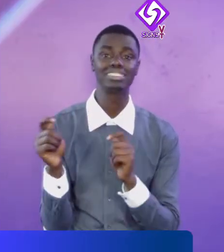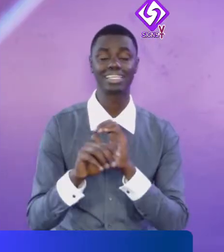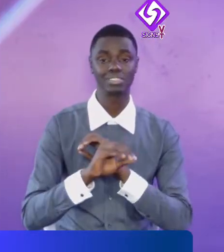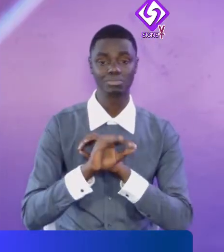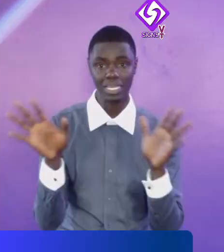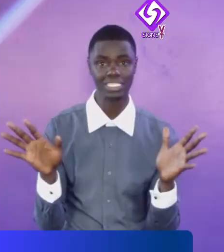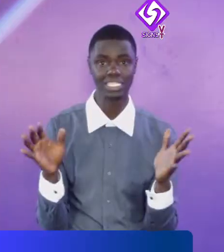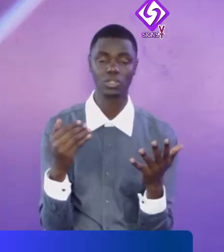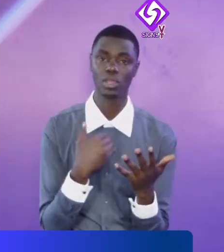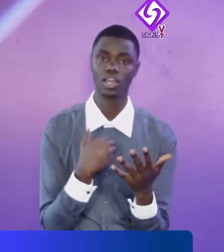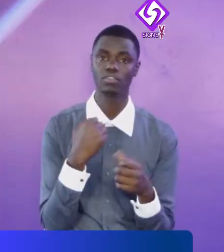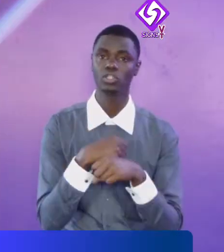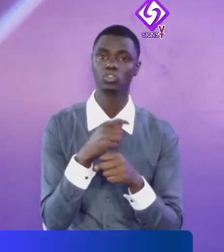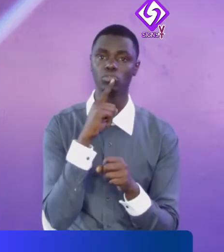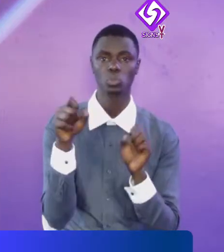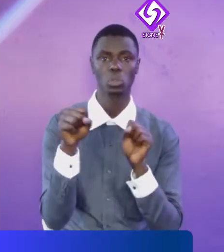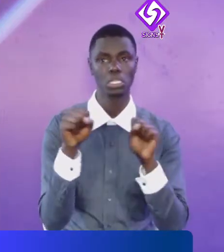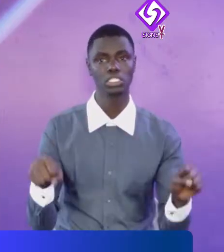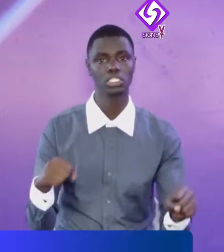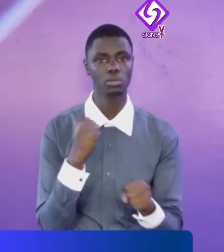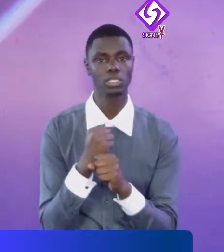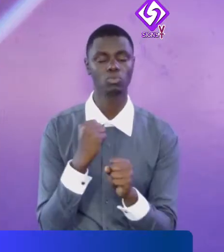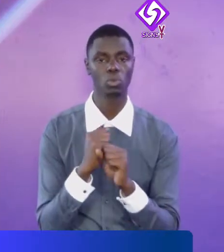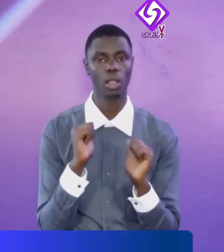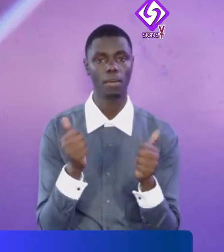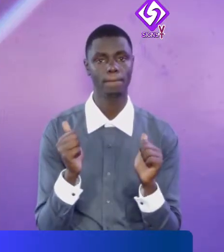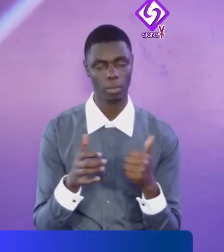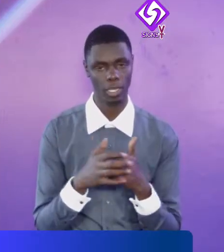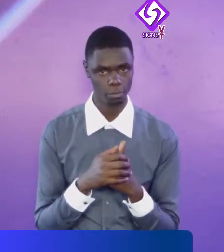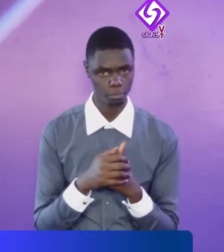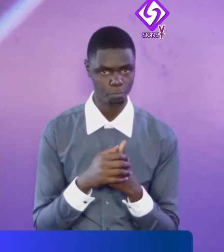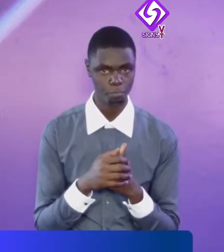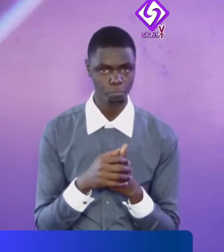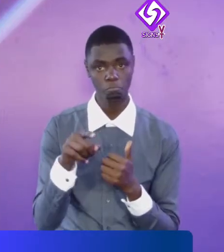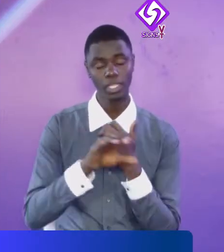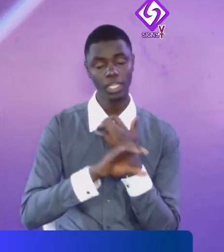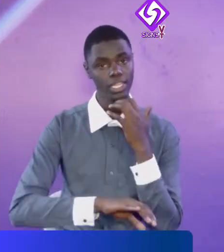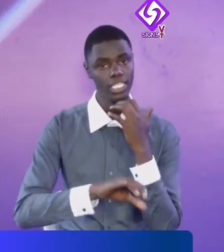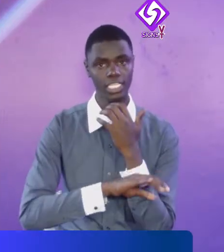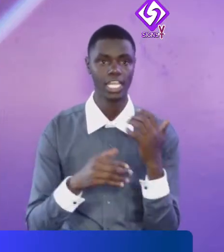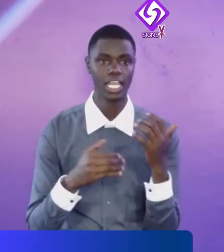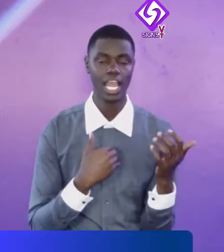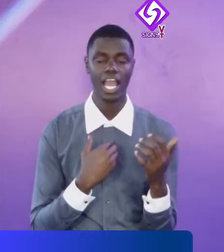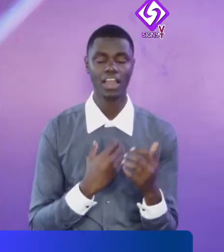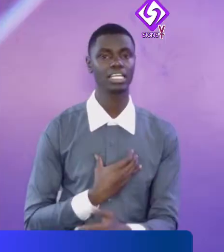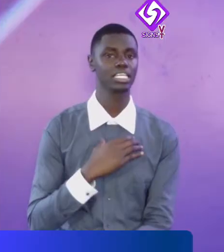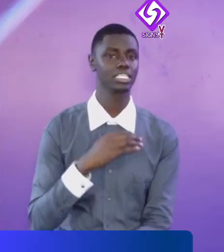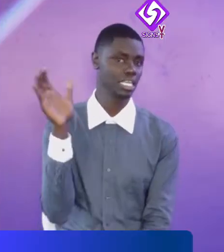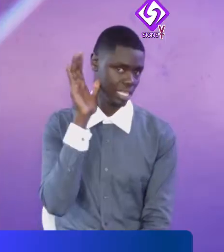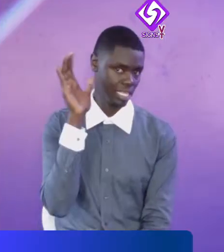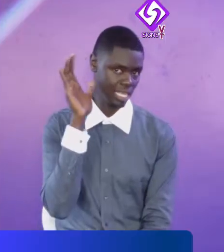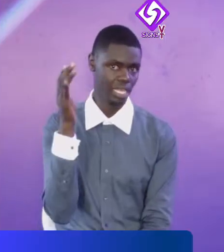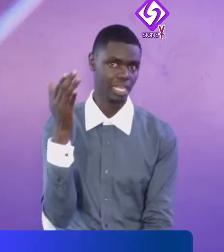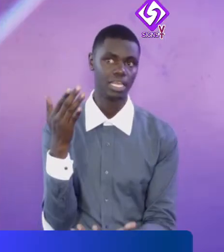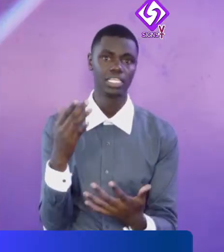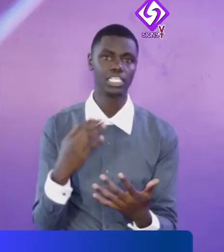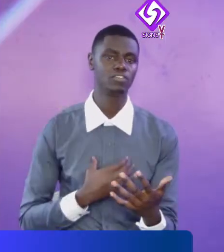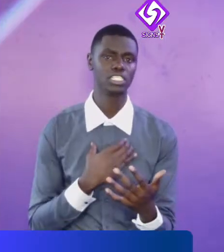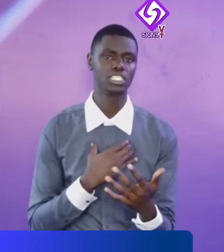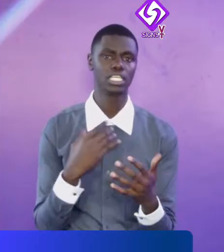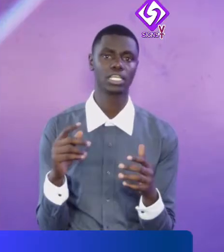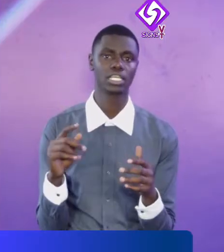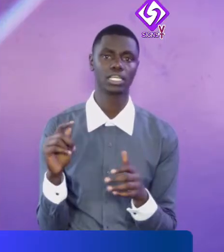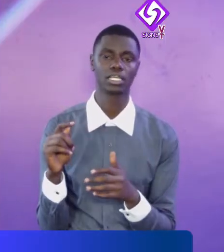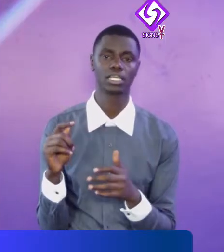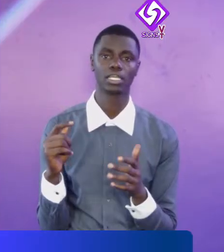have to ensure the systems will work properly? Yeah. In this country, there's a guest I hear is visiting this country who is coming